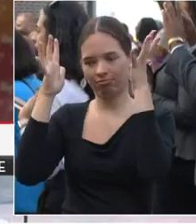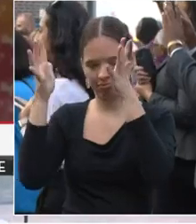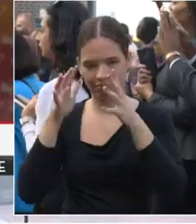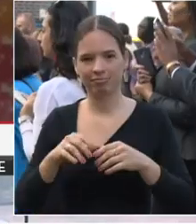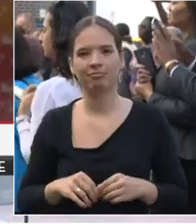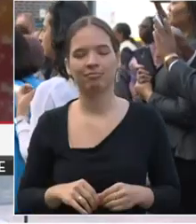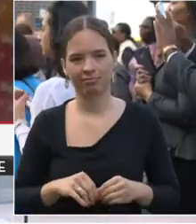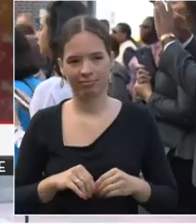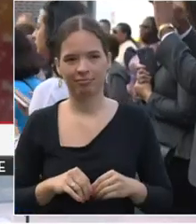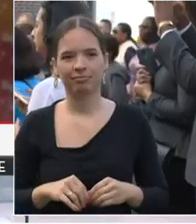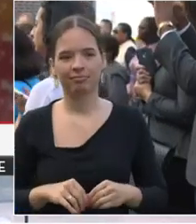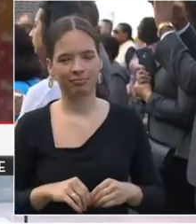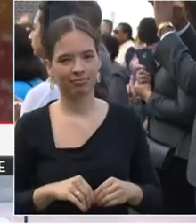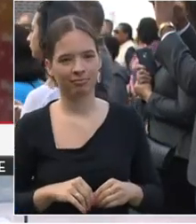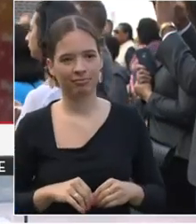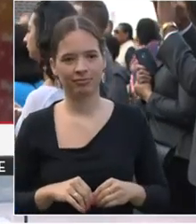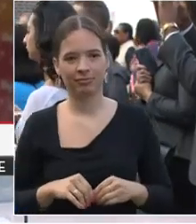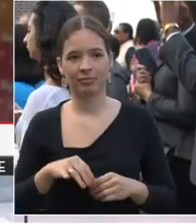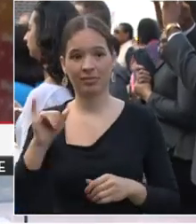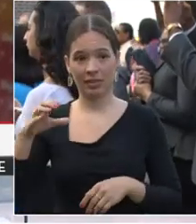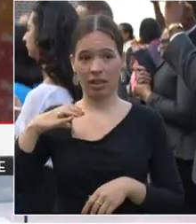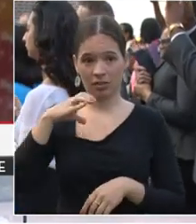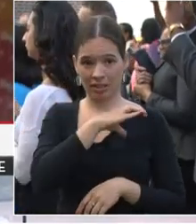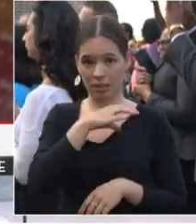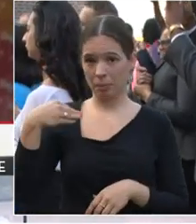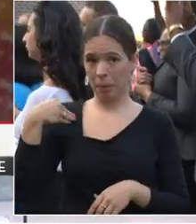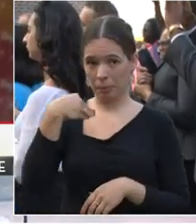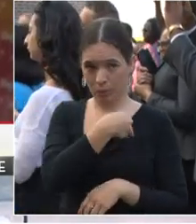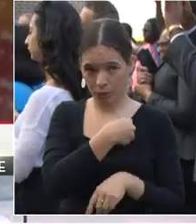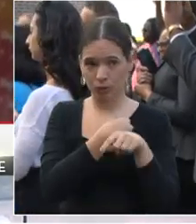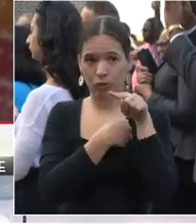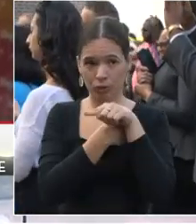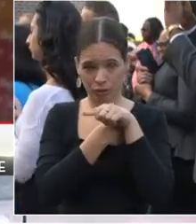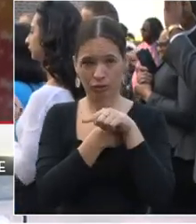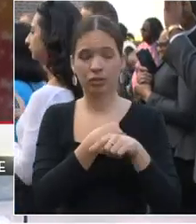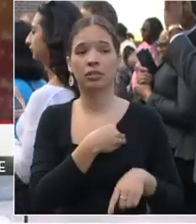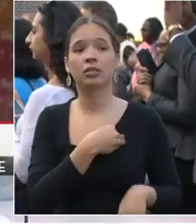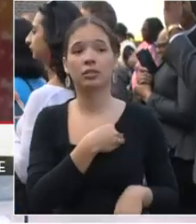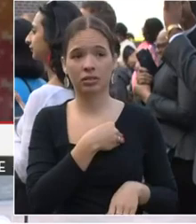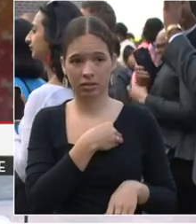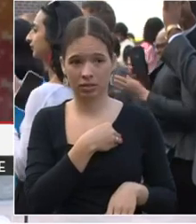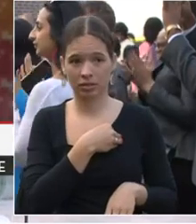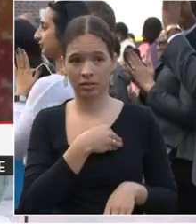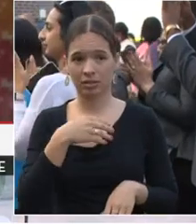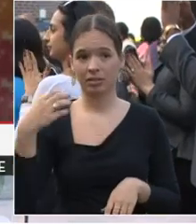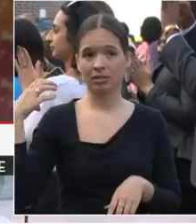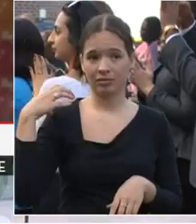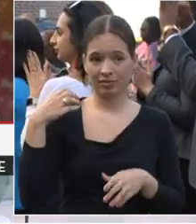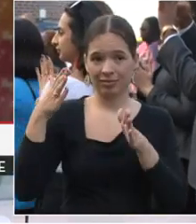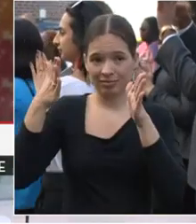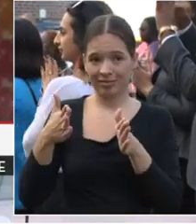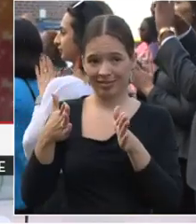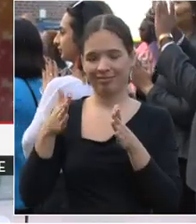I want to give your council member, mayor, chairman a big round of